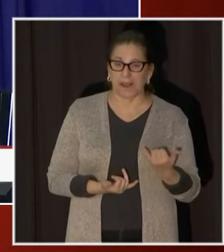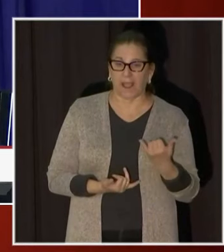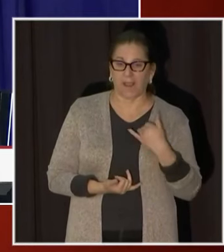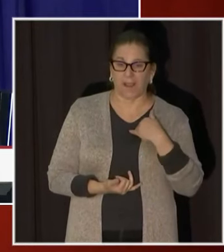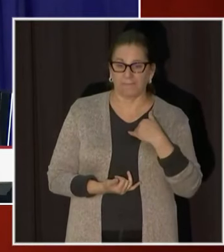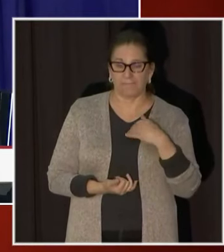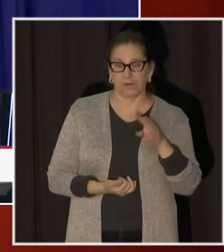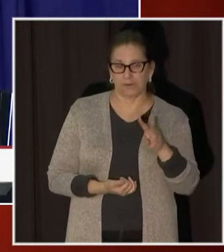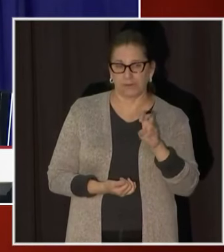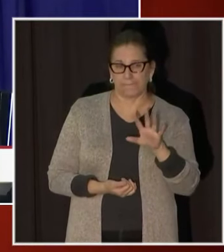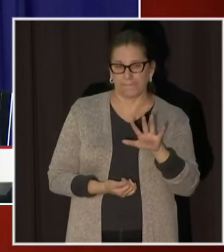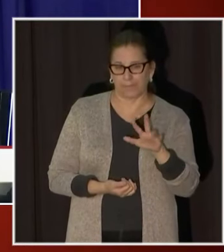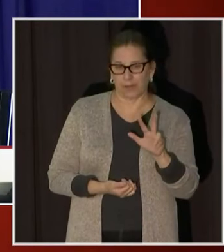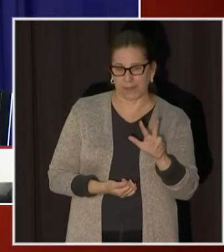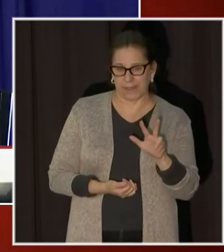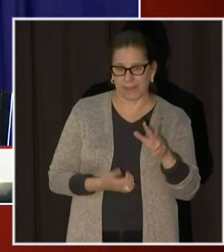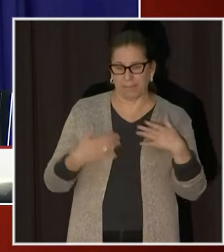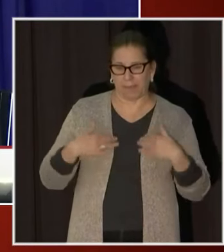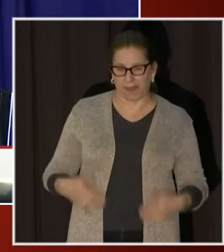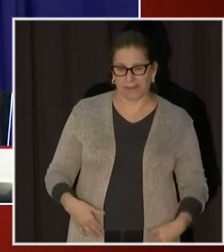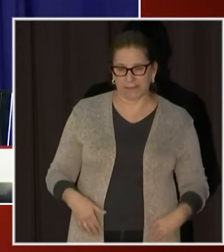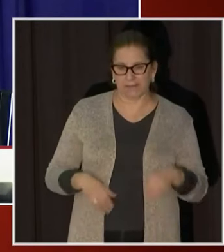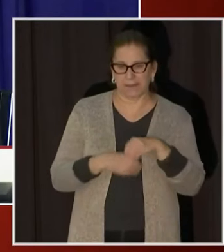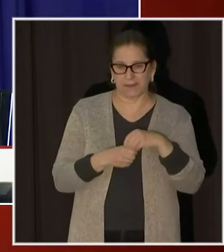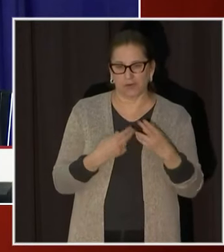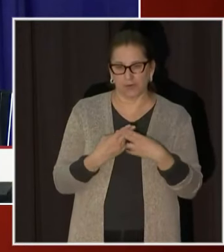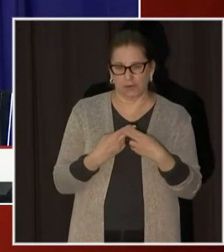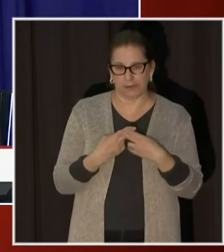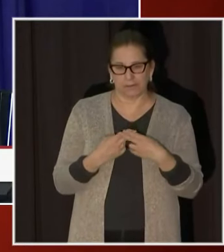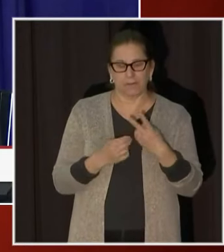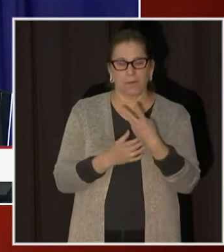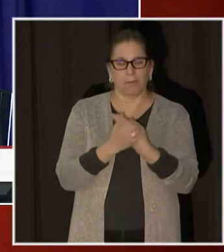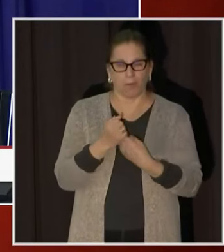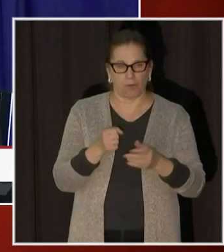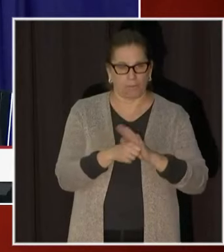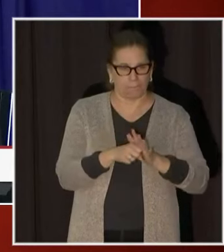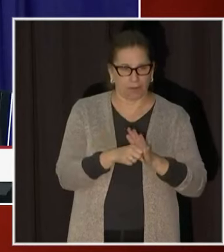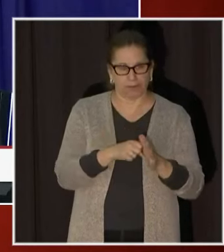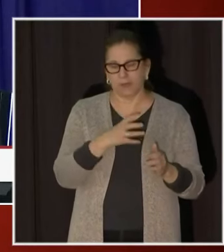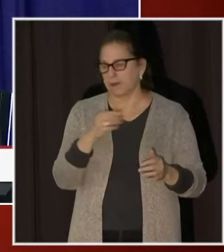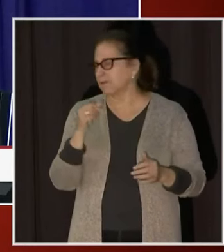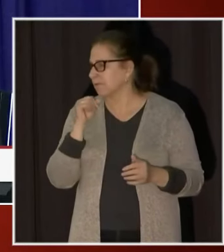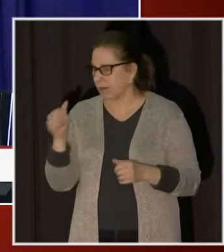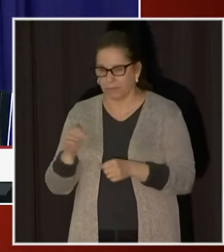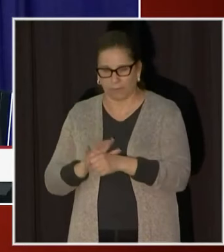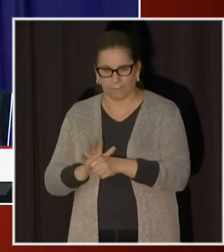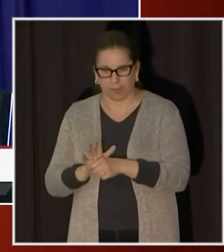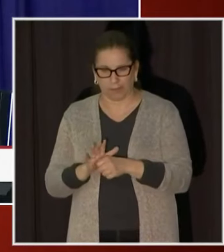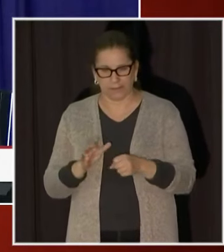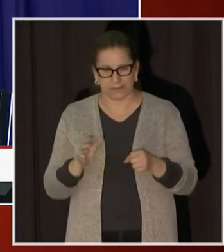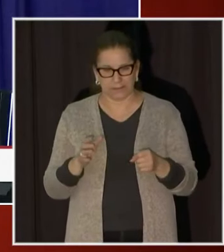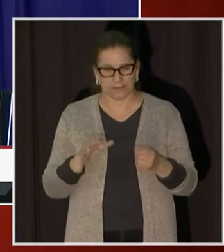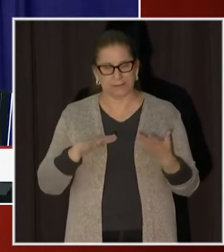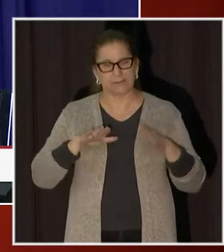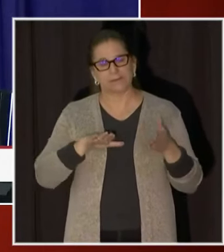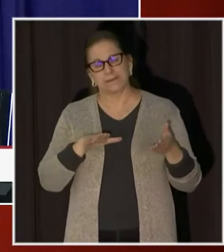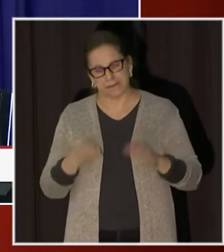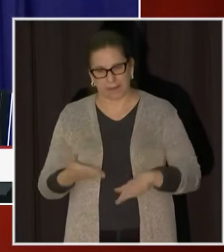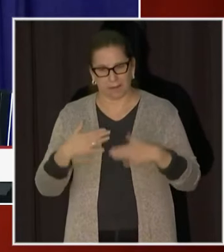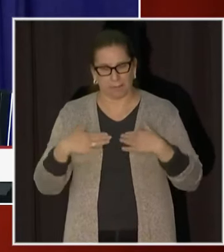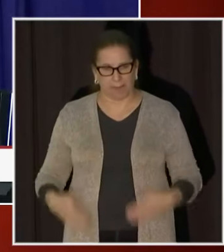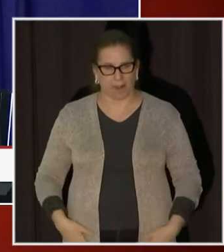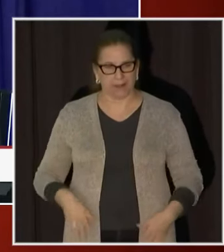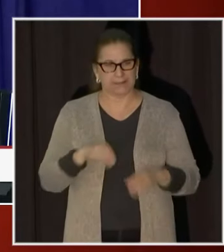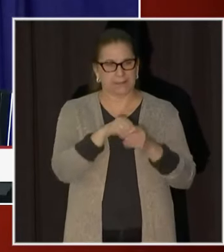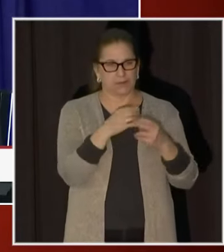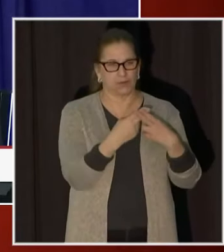253 bodies in storage, both COVID and non-COVID. You saw the cases today of 258 of the COVID positives